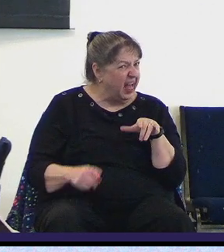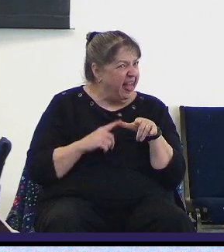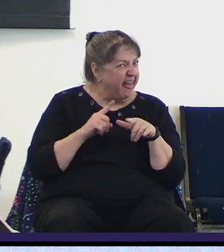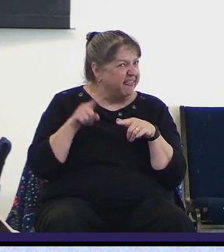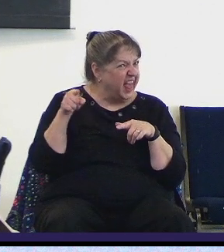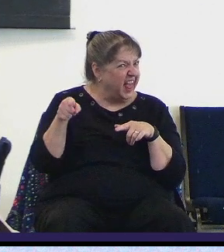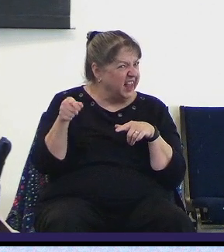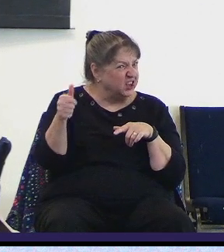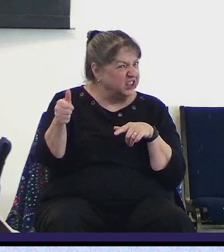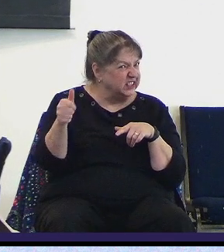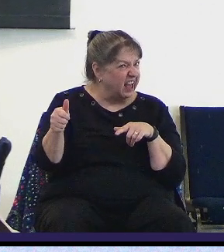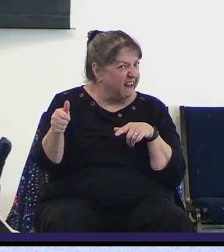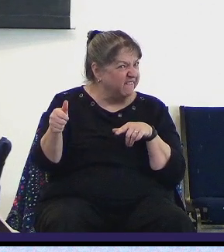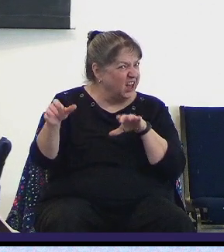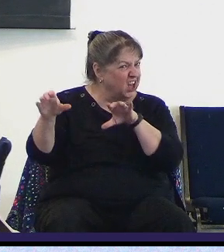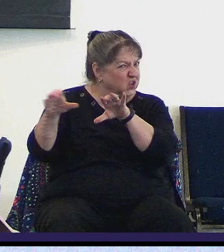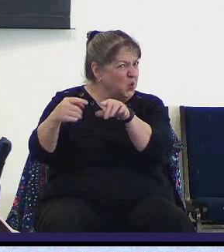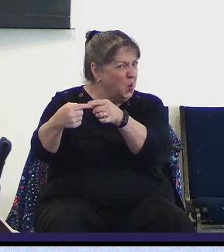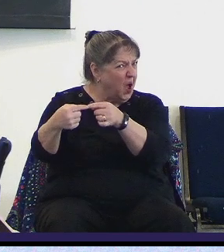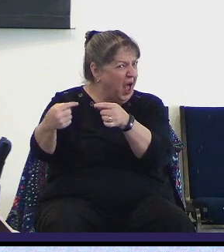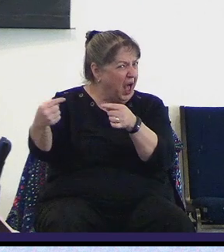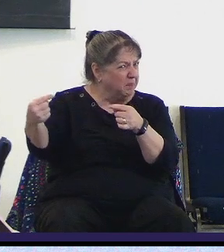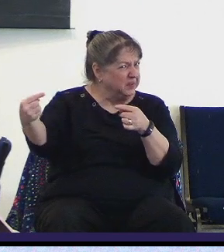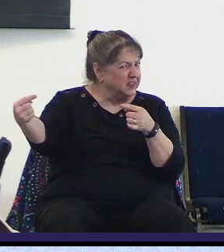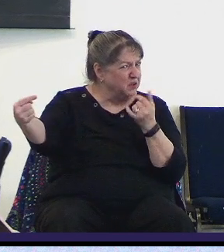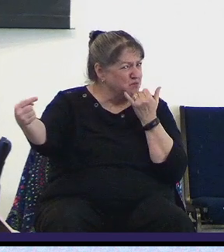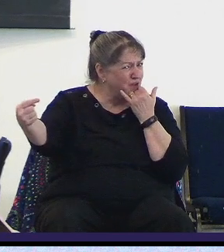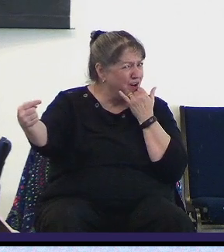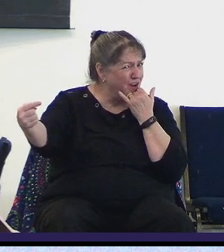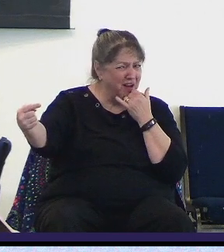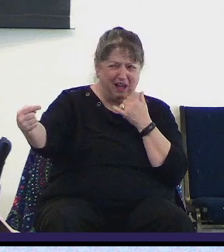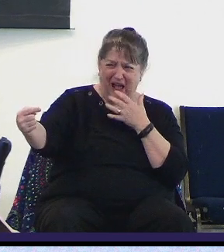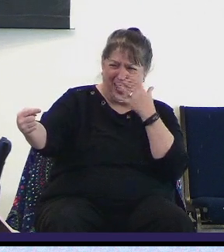around and does what she's telling me that I'm not supposed to do.